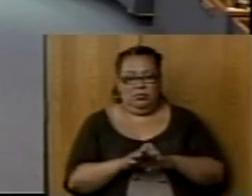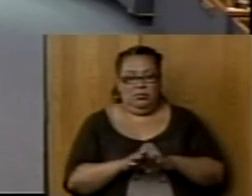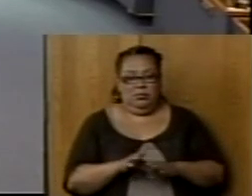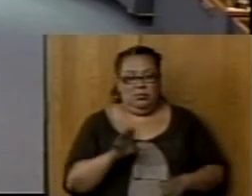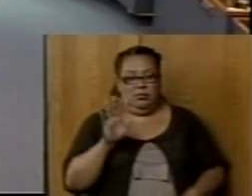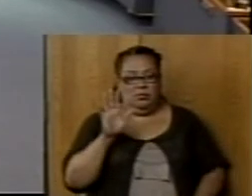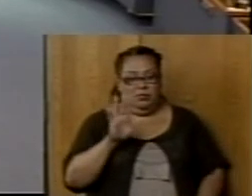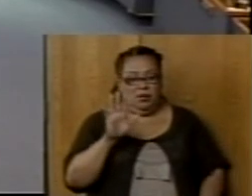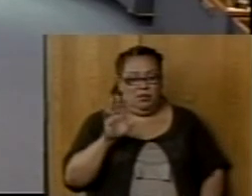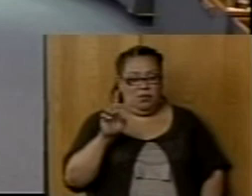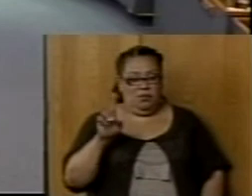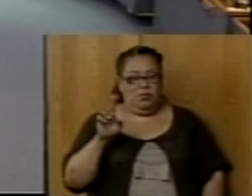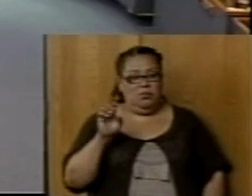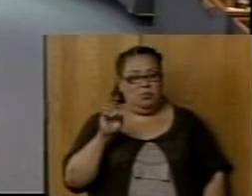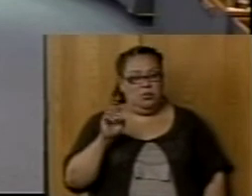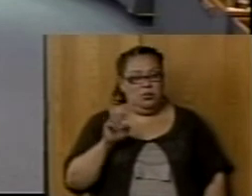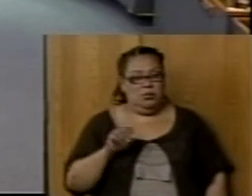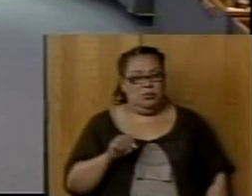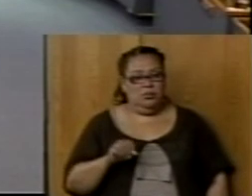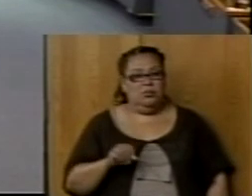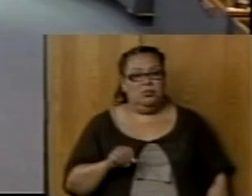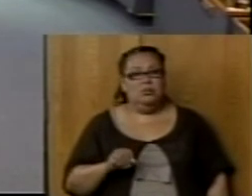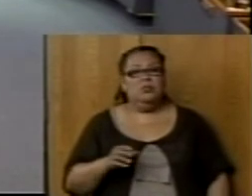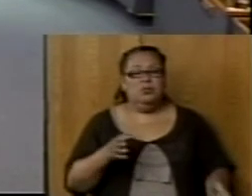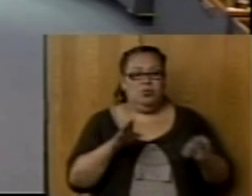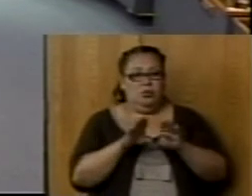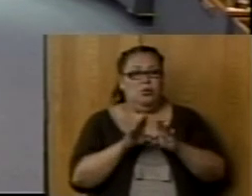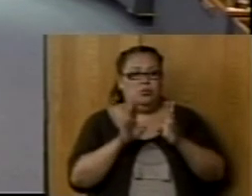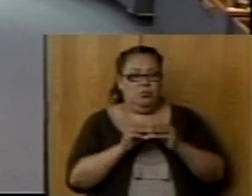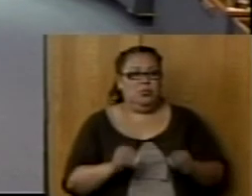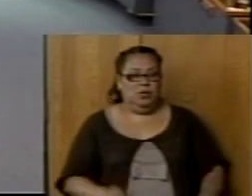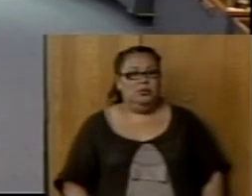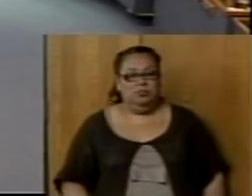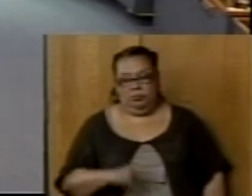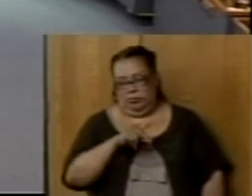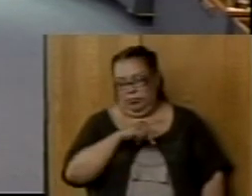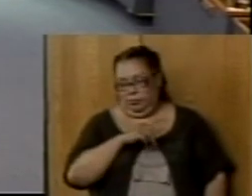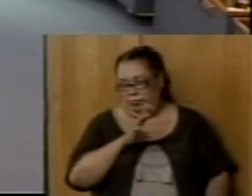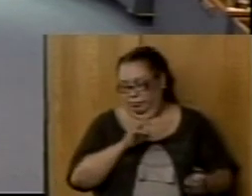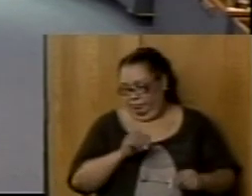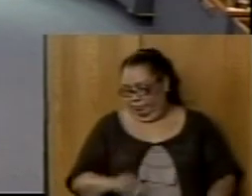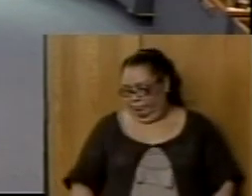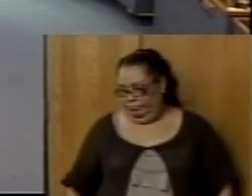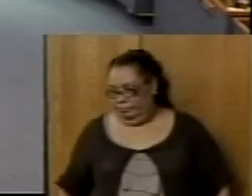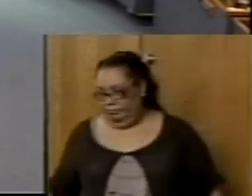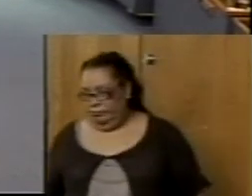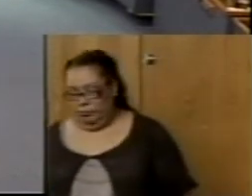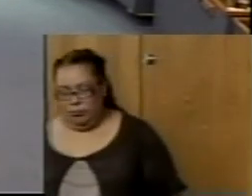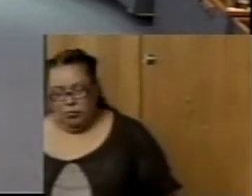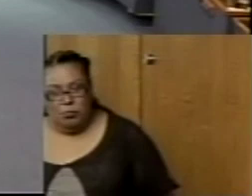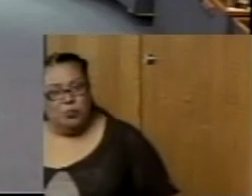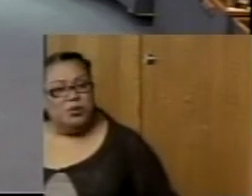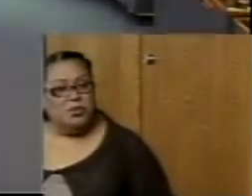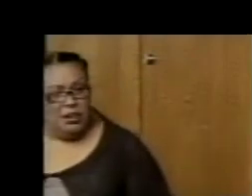Section 551.071 et sec. Board goes into closed meeting for personnel matters.